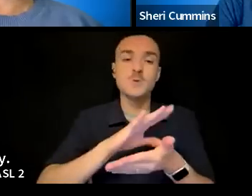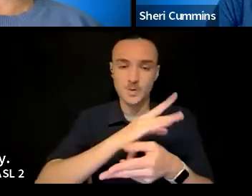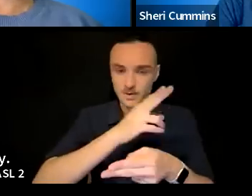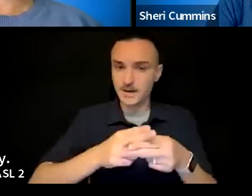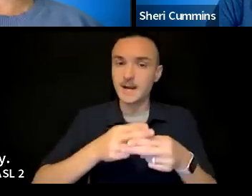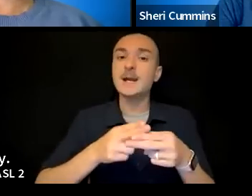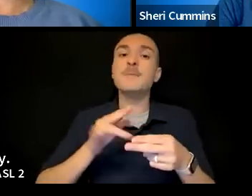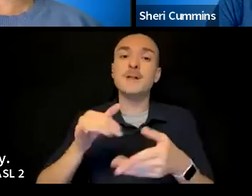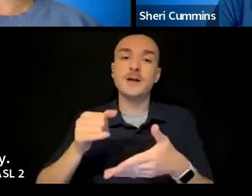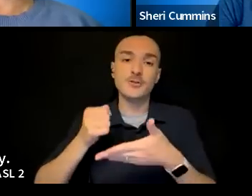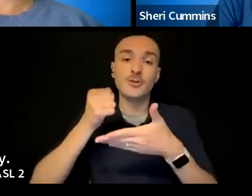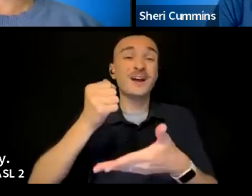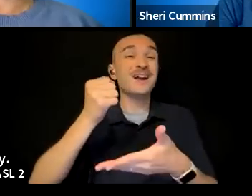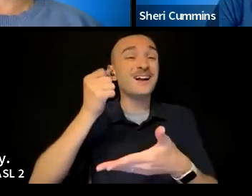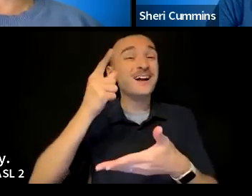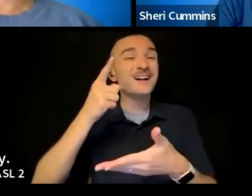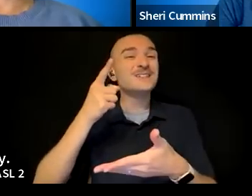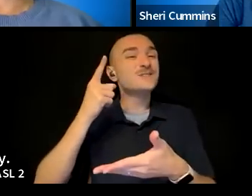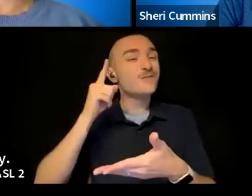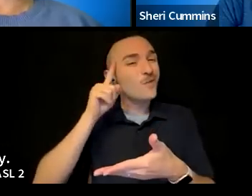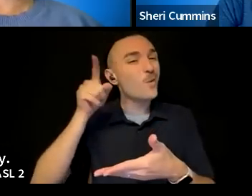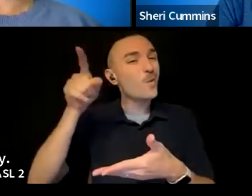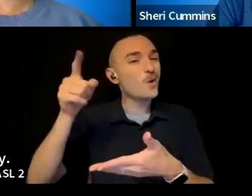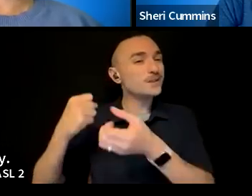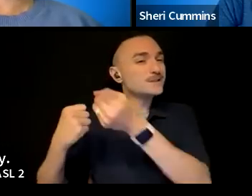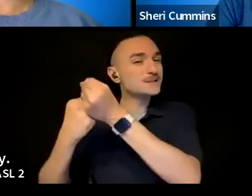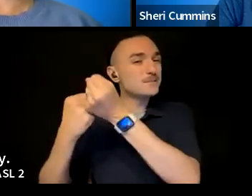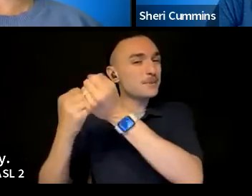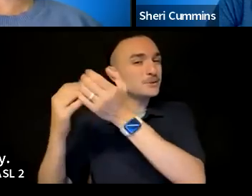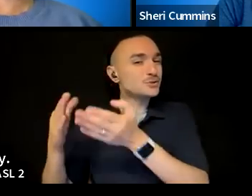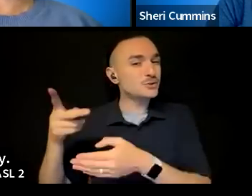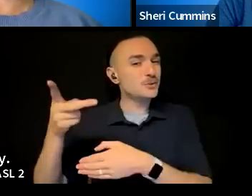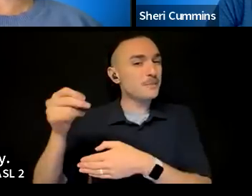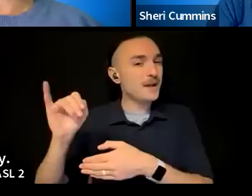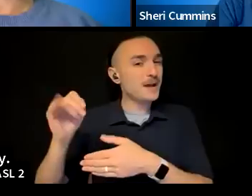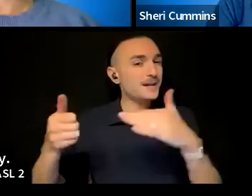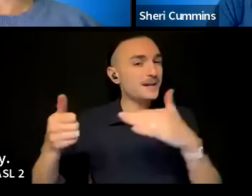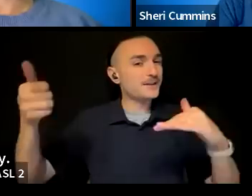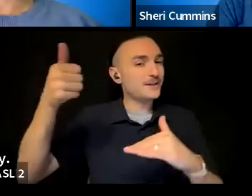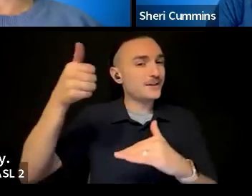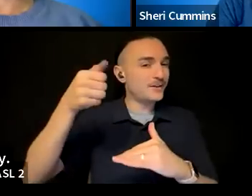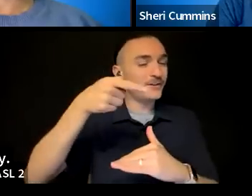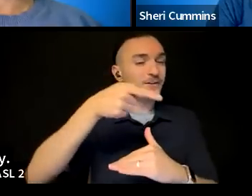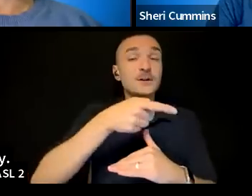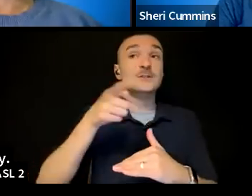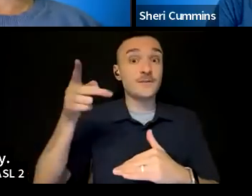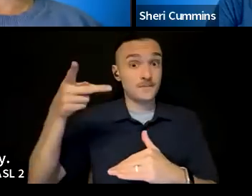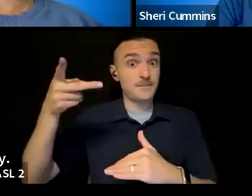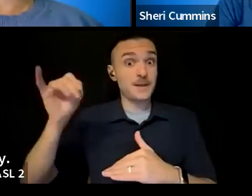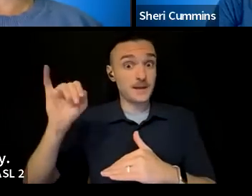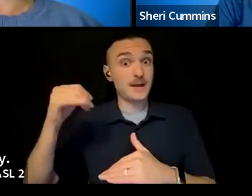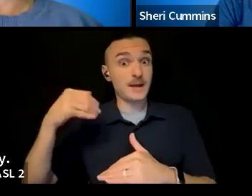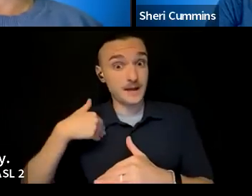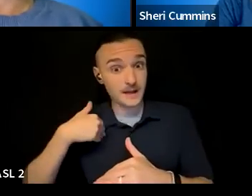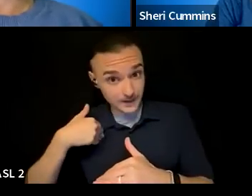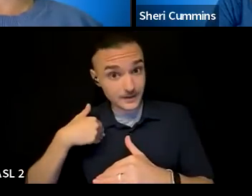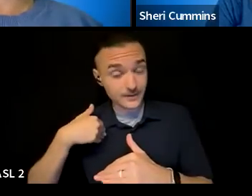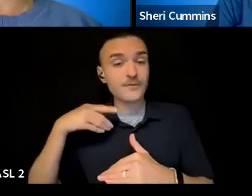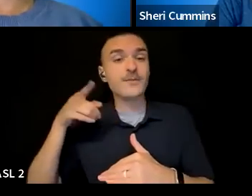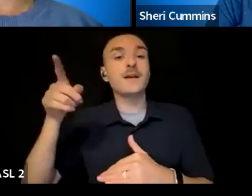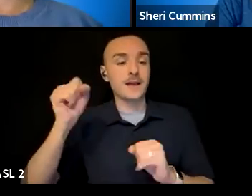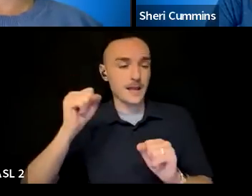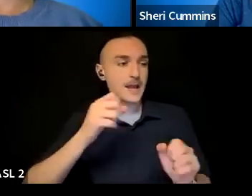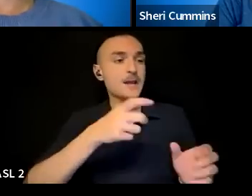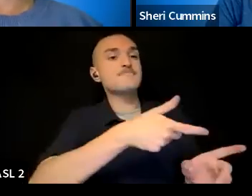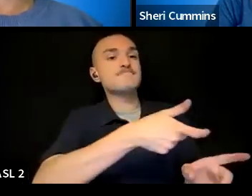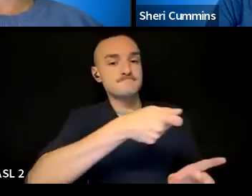awarded to your sponsor, your PI. So the grantee, your PI, may consider appointing people who do not